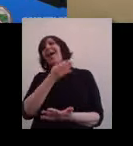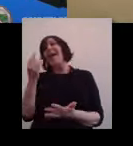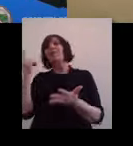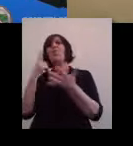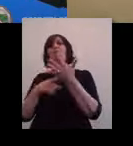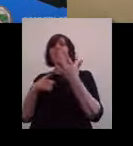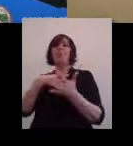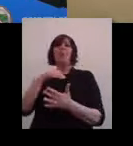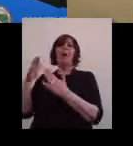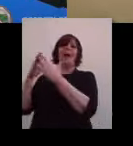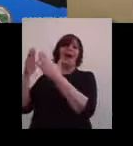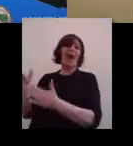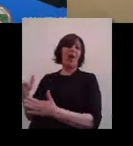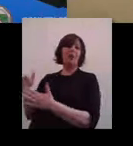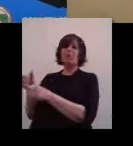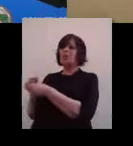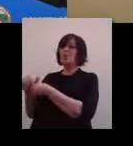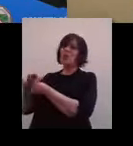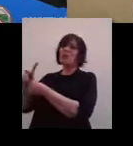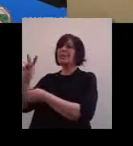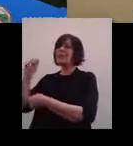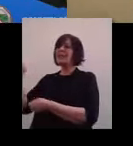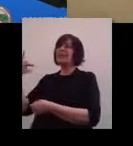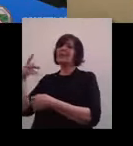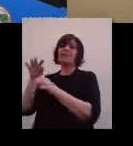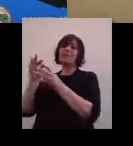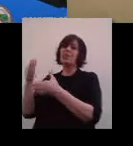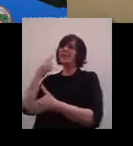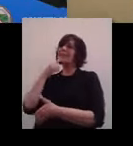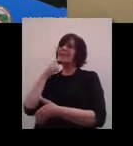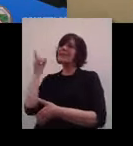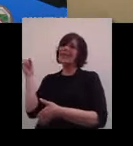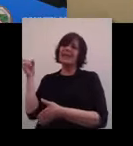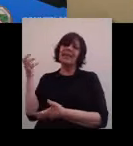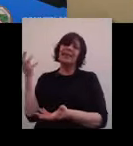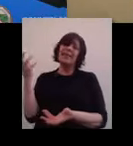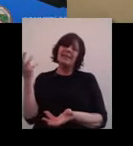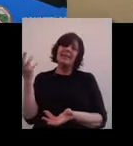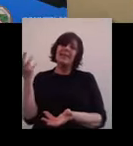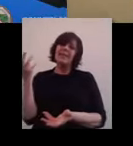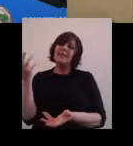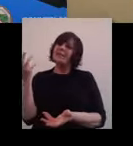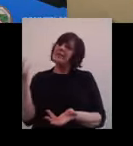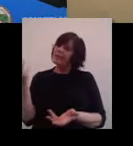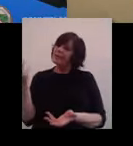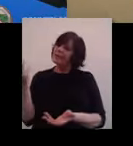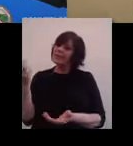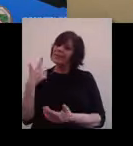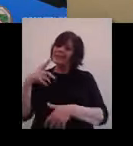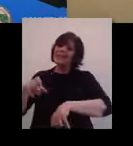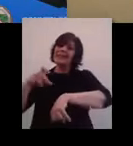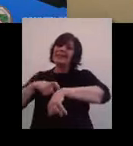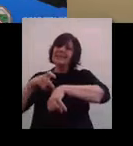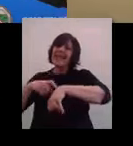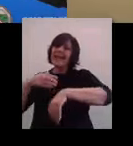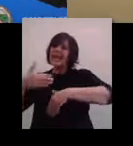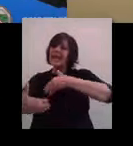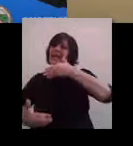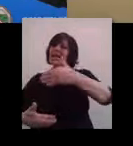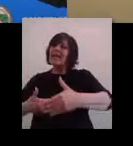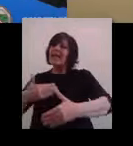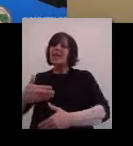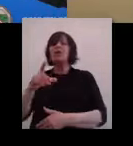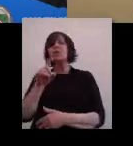saying, with its phase-in model and how many weeks it takes to kind of transition between phases, do you think that at this